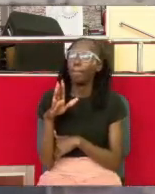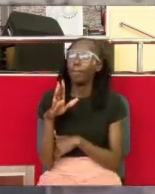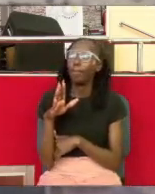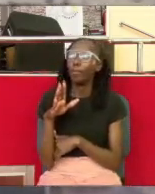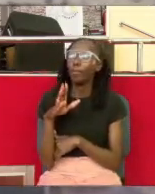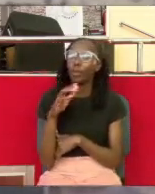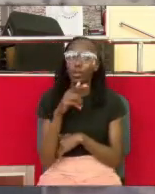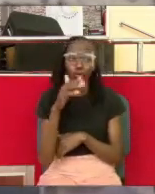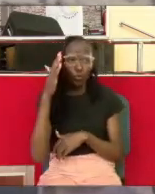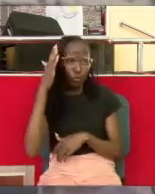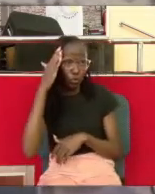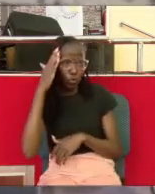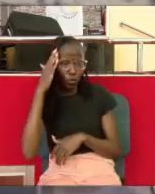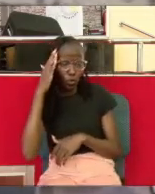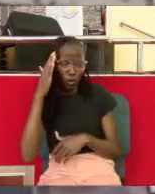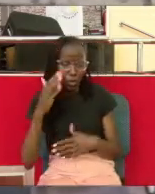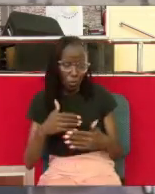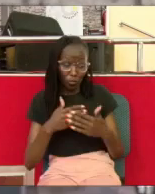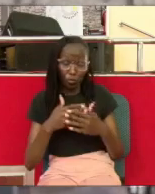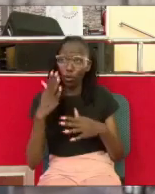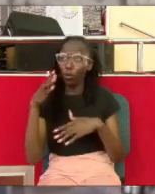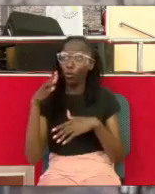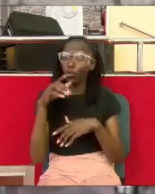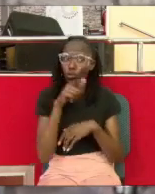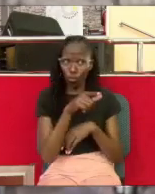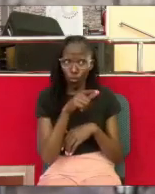And you know, for God, for you to be able to appreciate God,